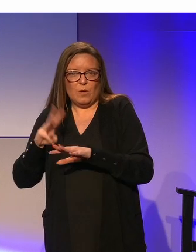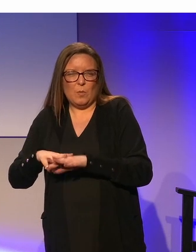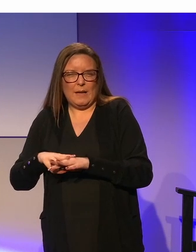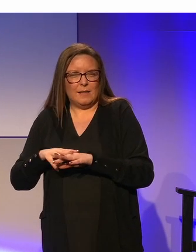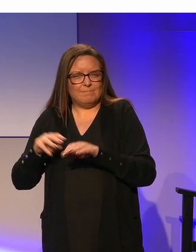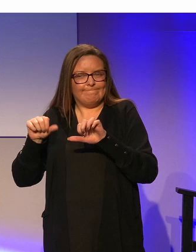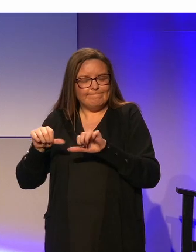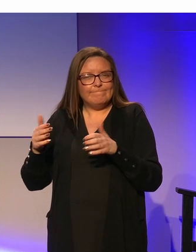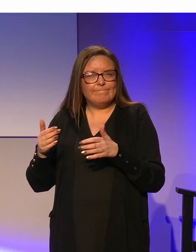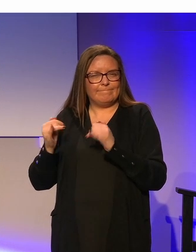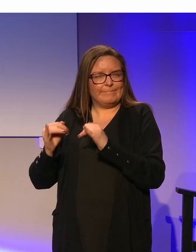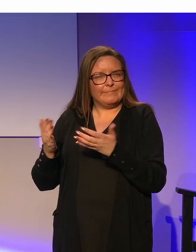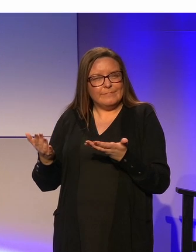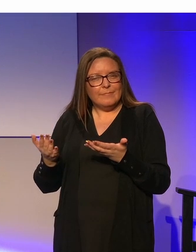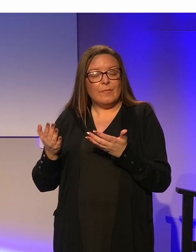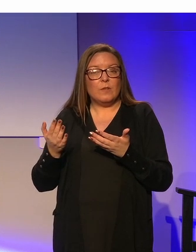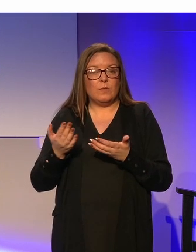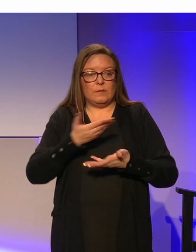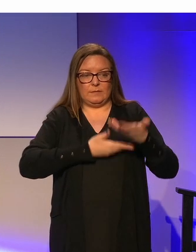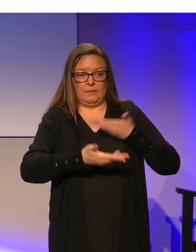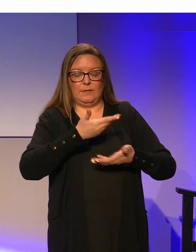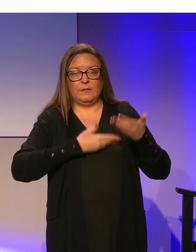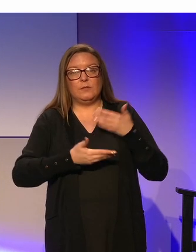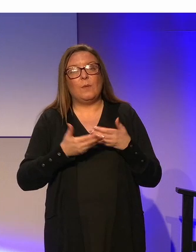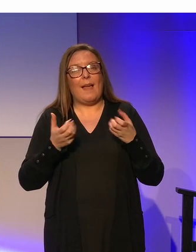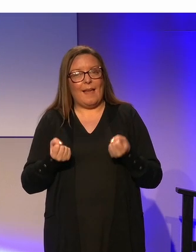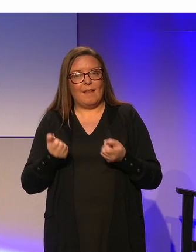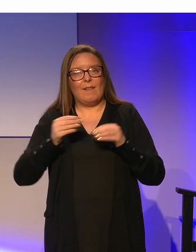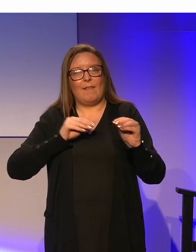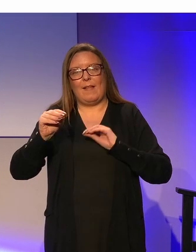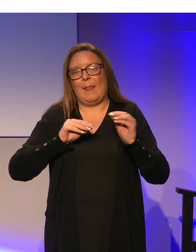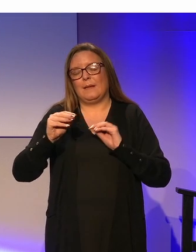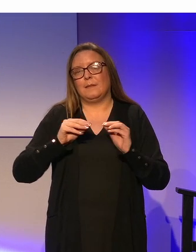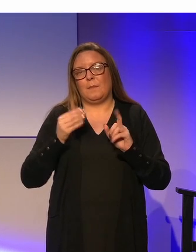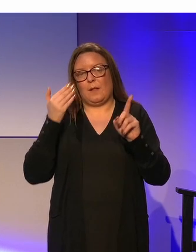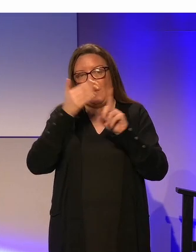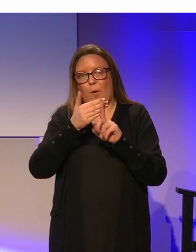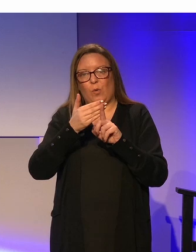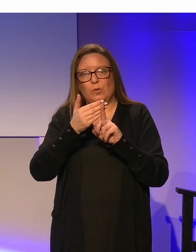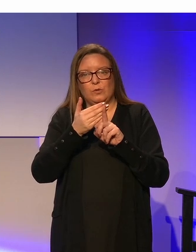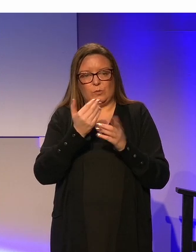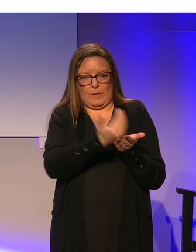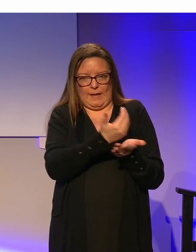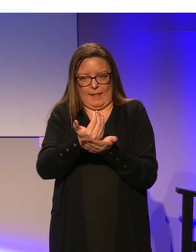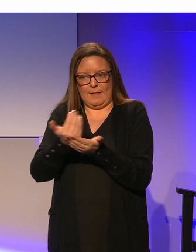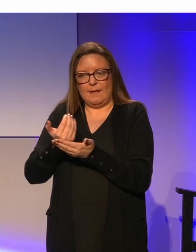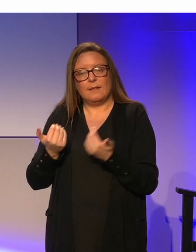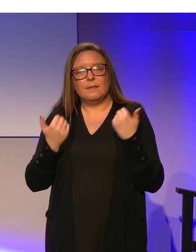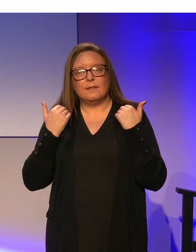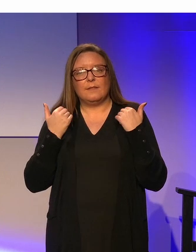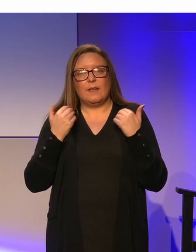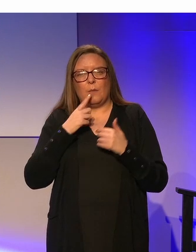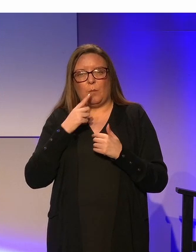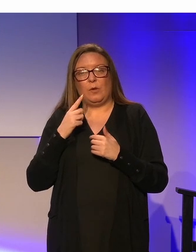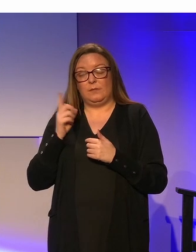well for them? So we had a flexible approach to data capture here, but this image